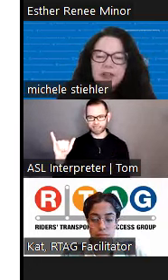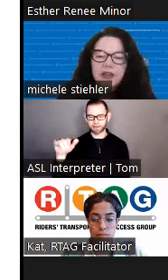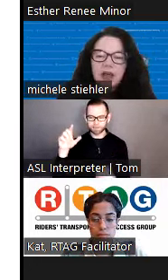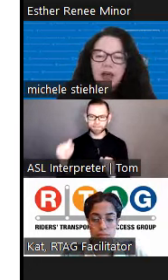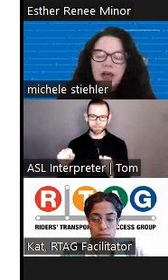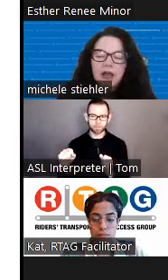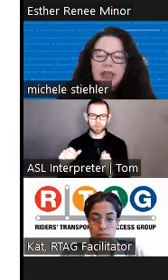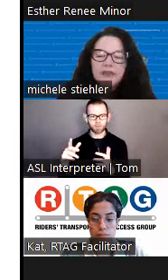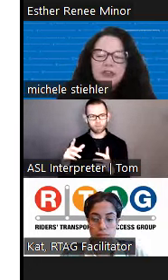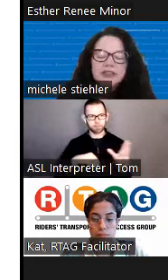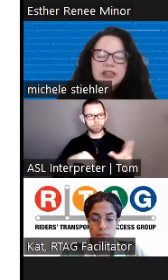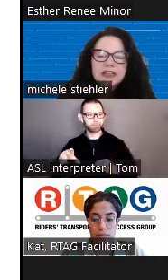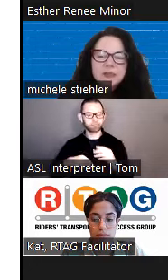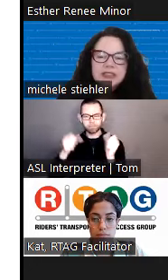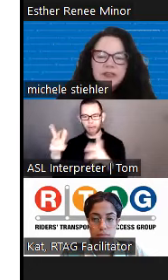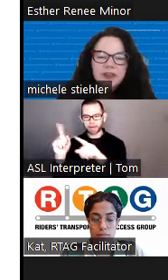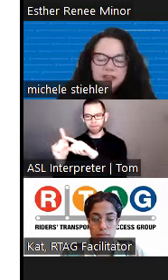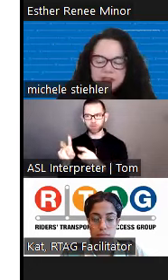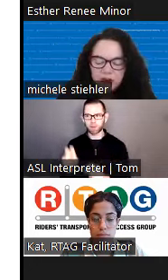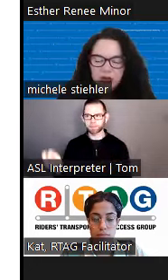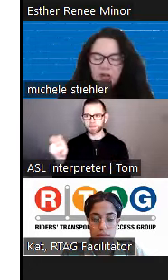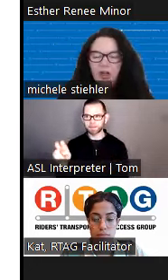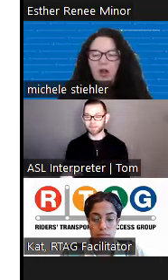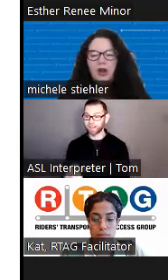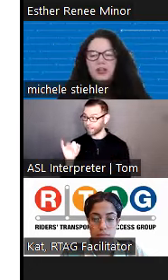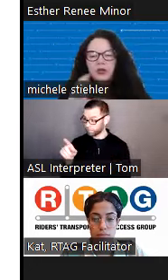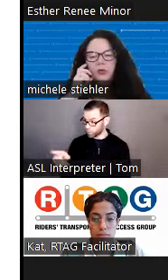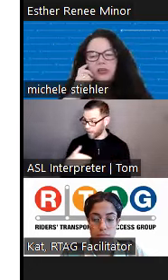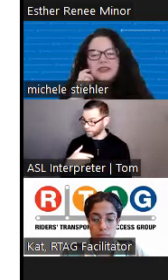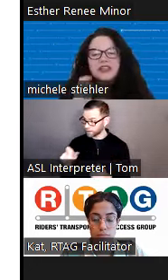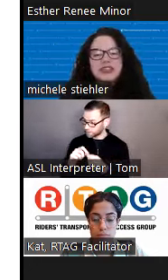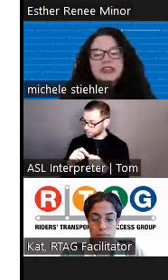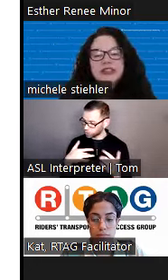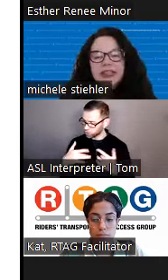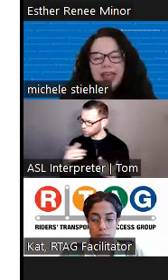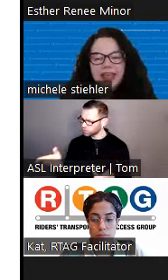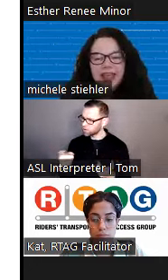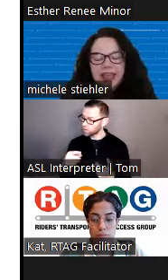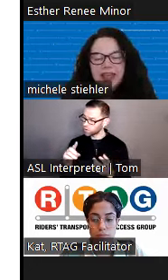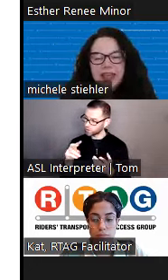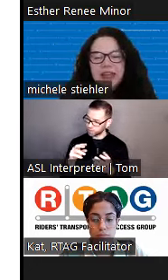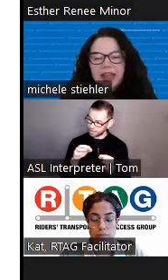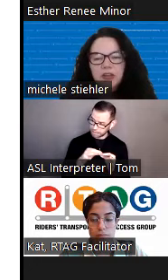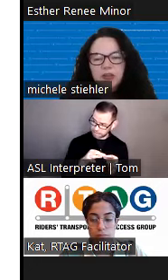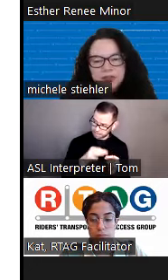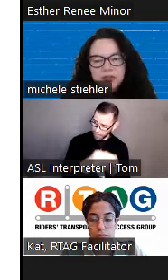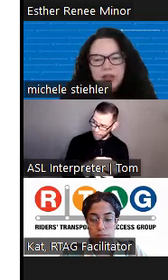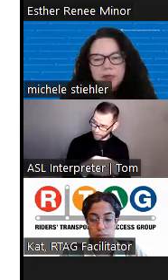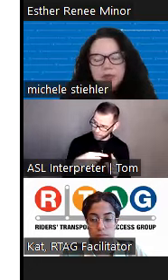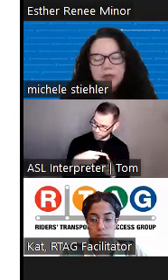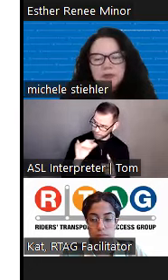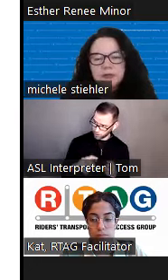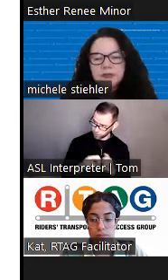trips. If there's a specific concern, is it just a delay in getting your Lyft